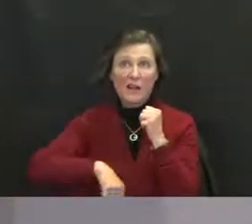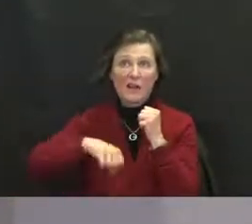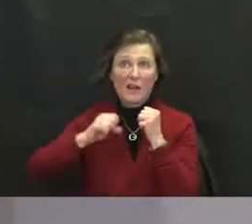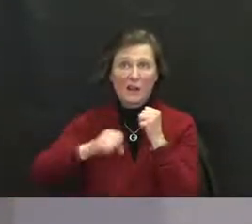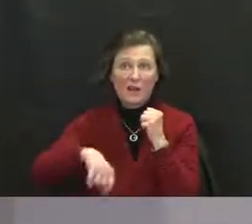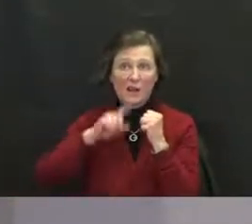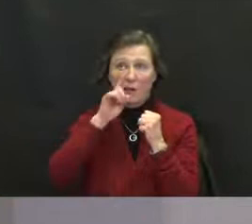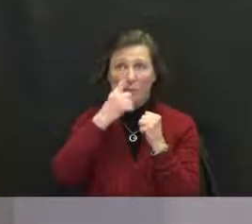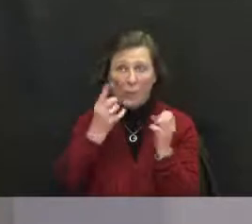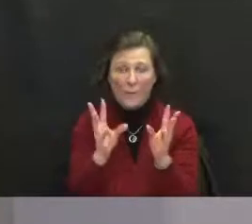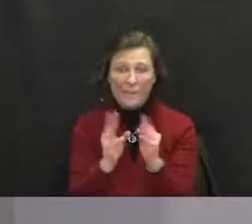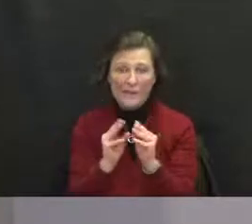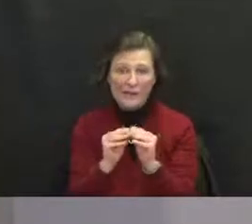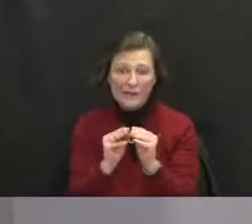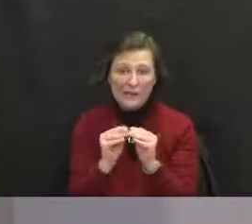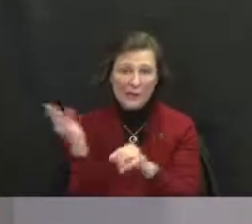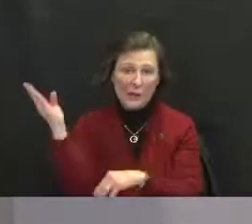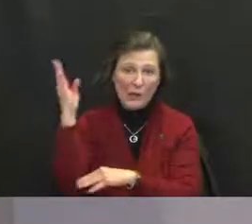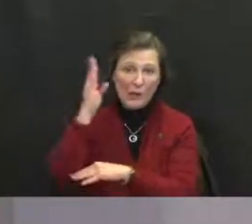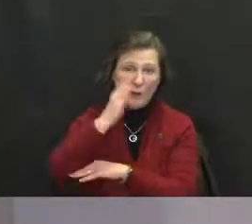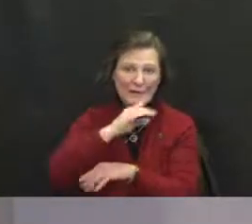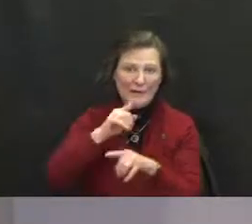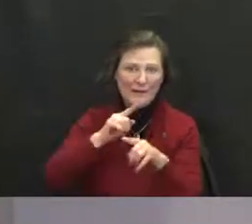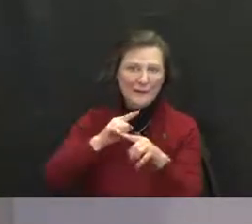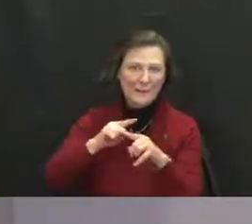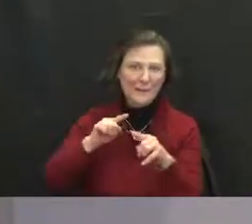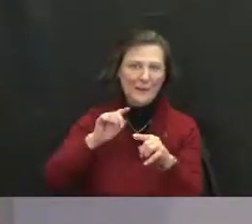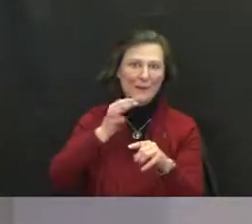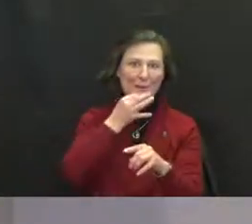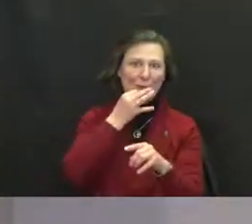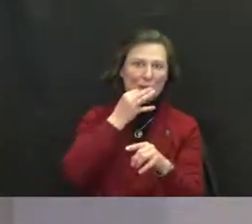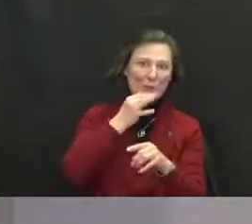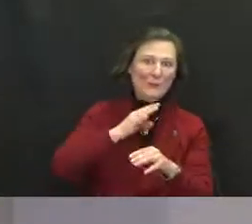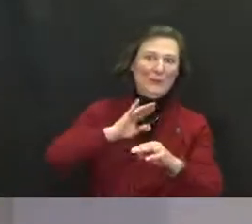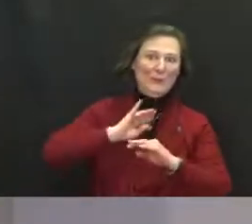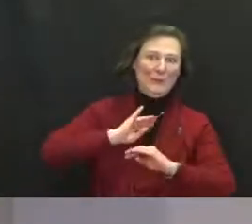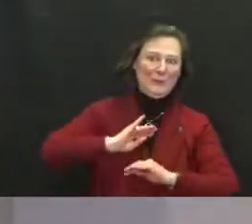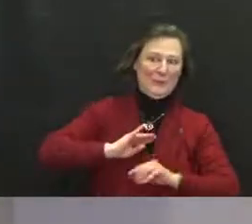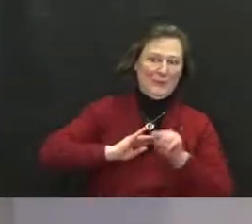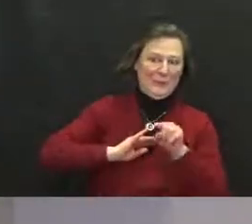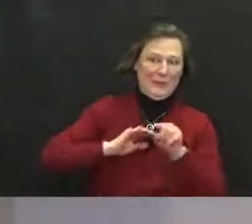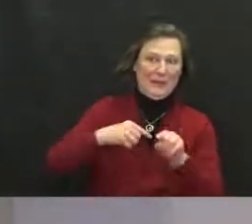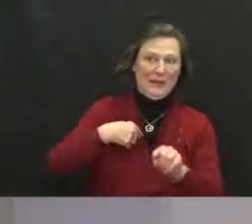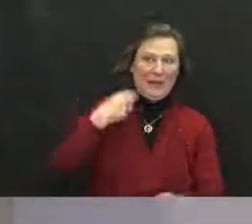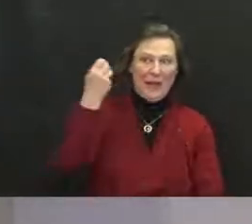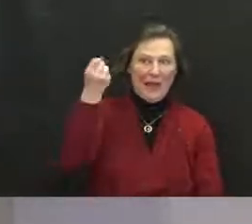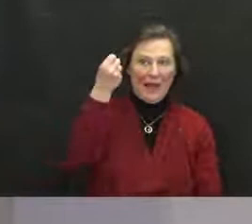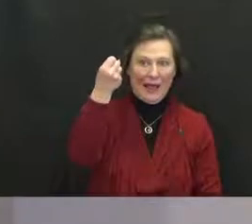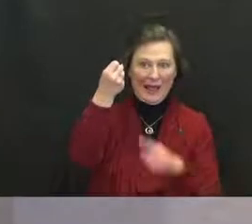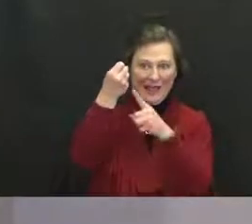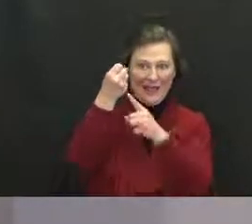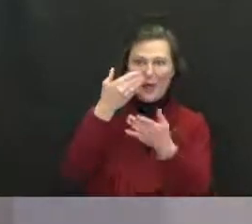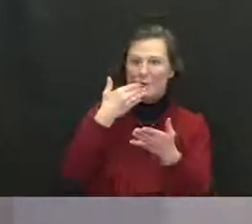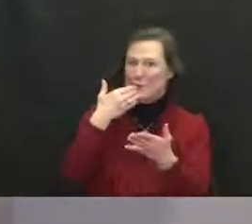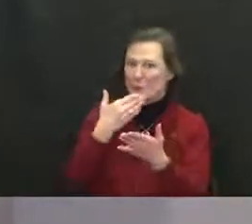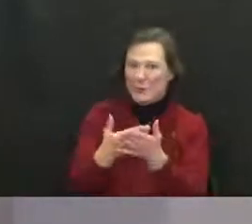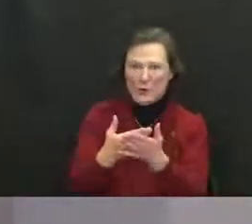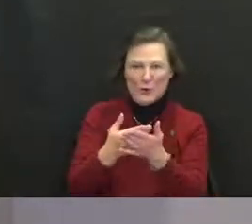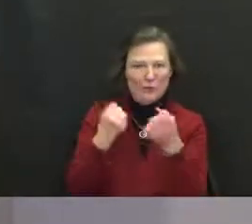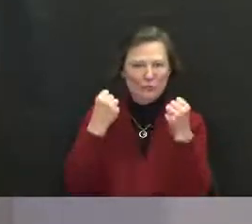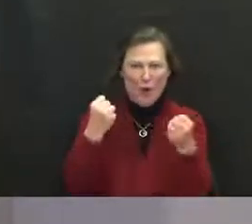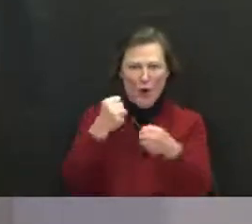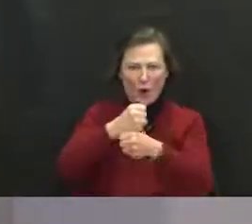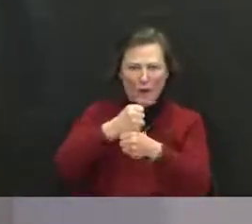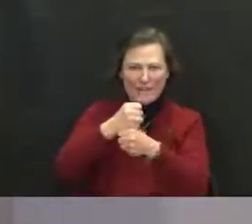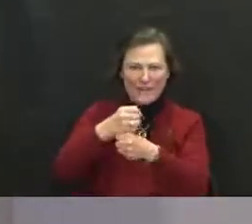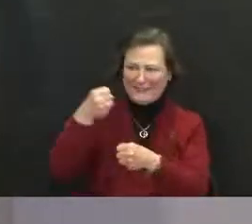boring meetings, but relief was in sight. I held in my hand a good, strong cup of joe,